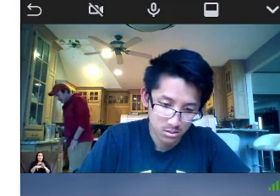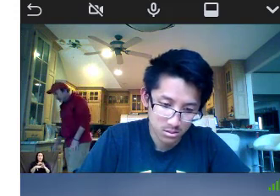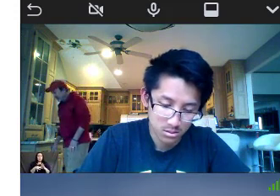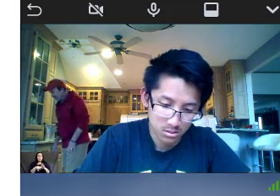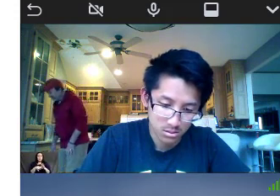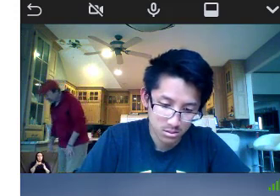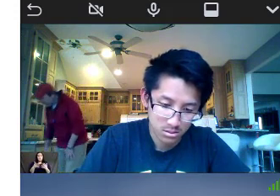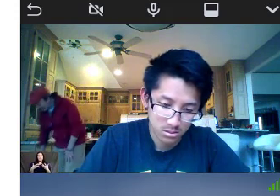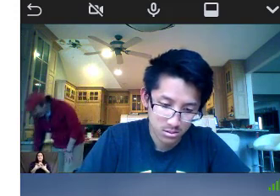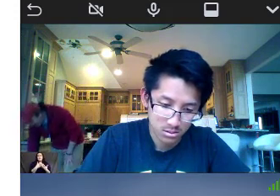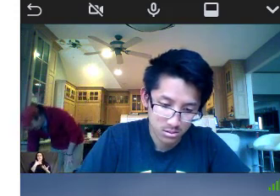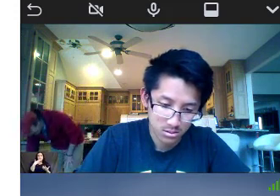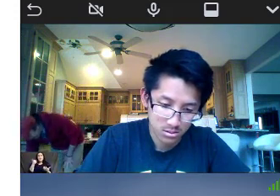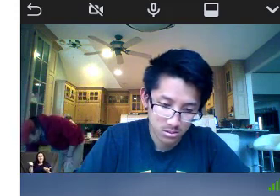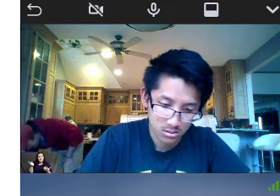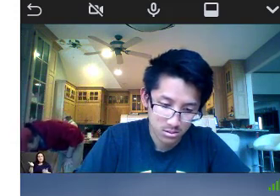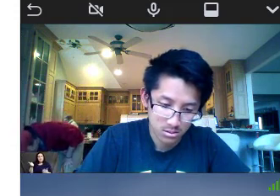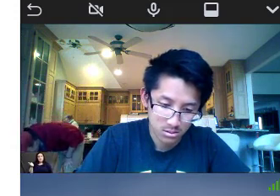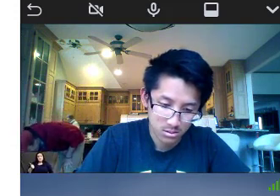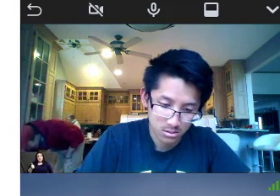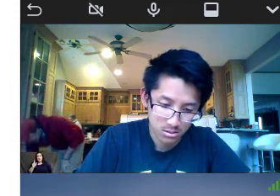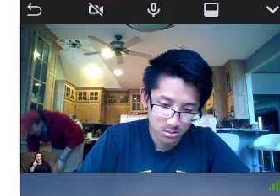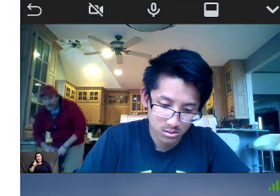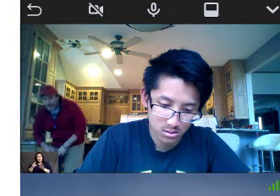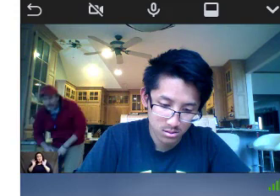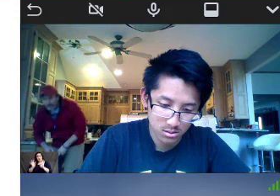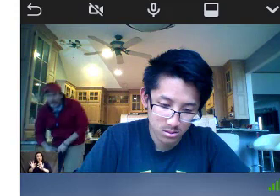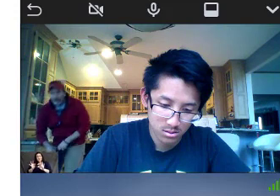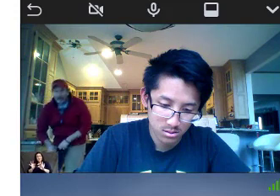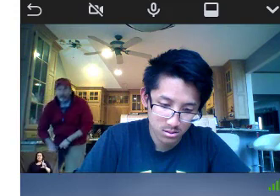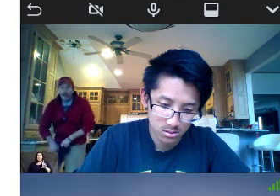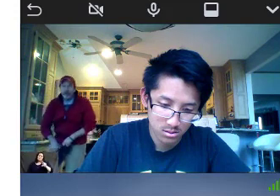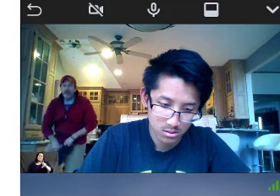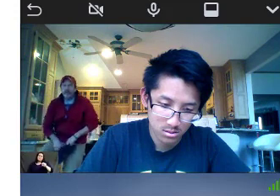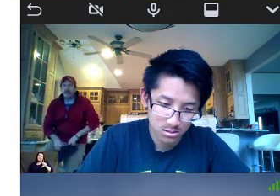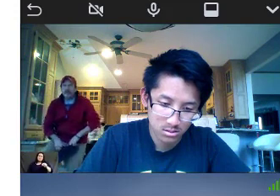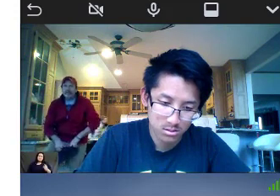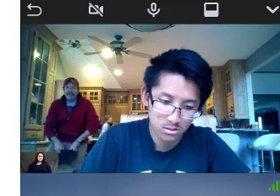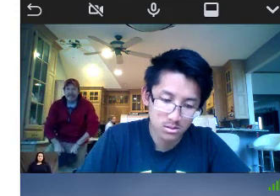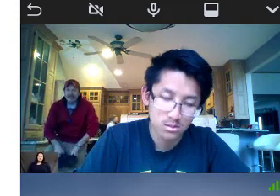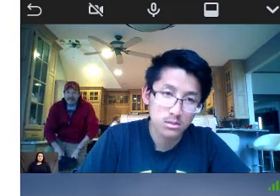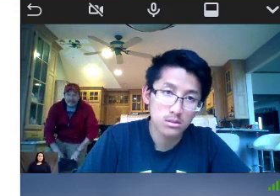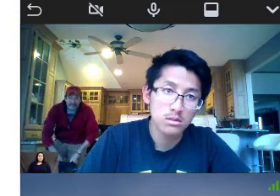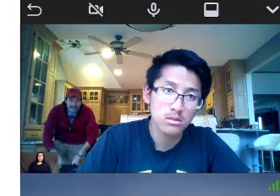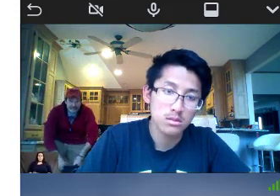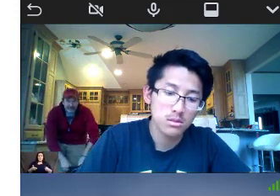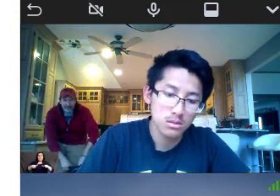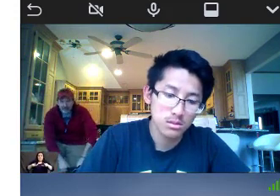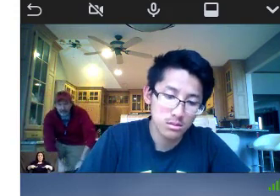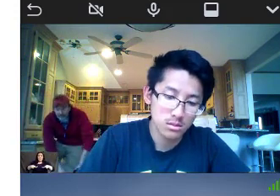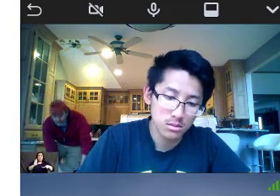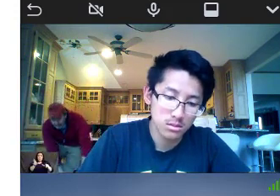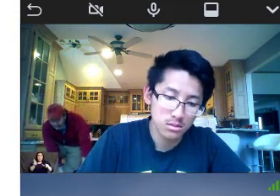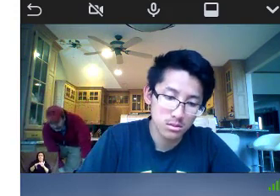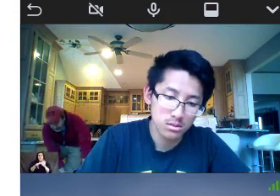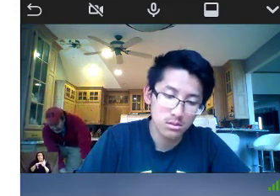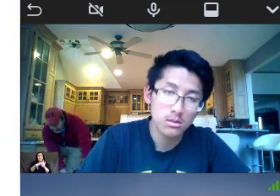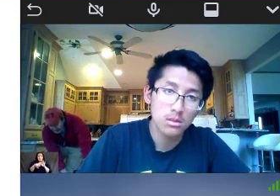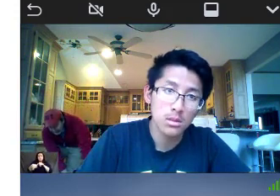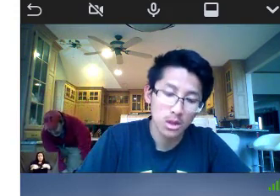probably not true that a plate will be perfectly uniform in temperature. But if it doesn't have constant heat